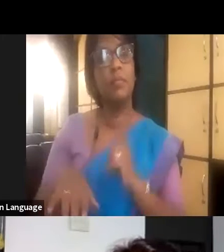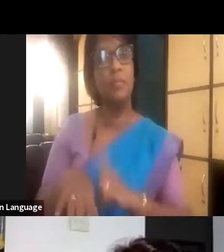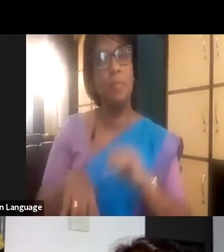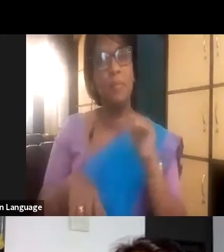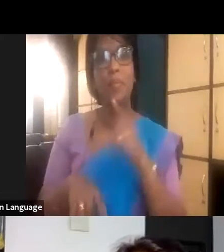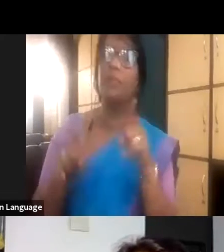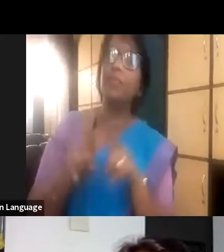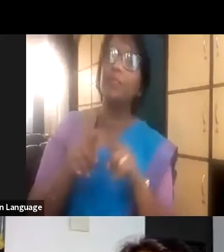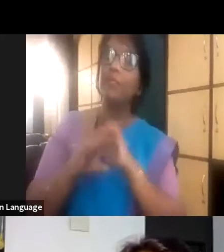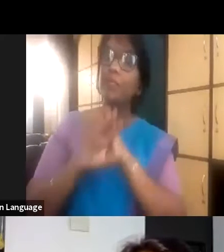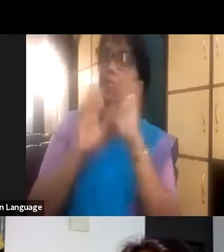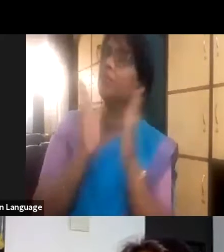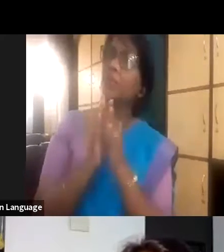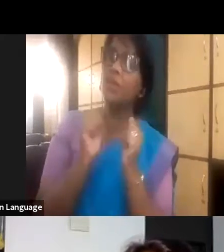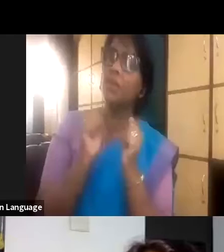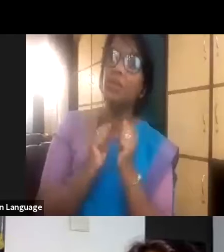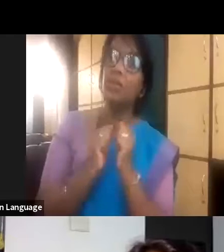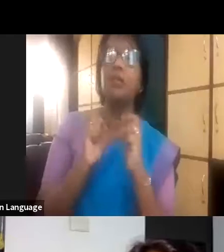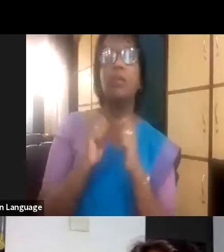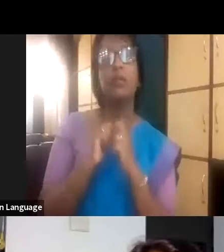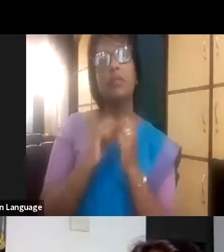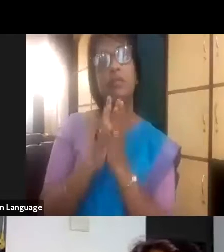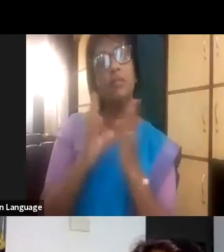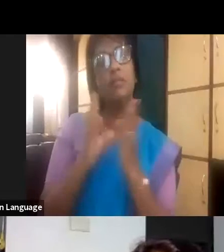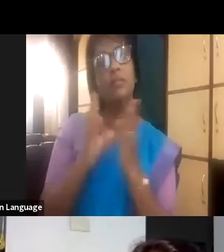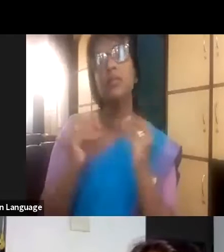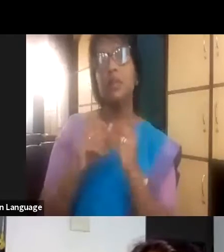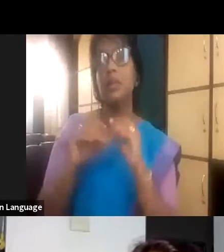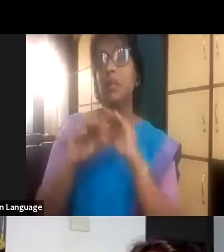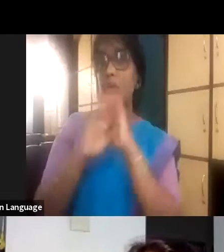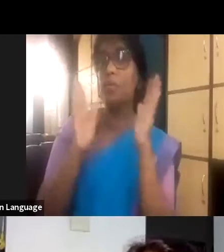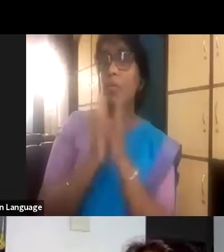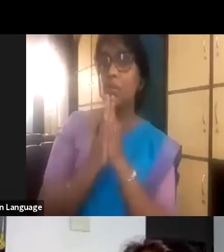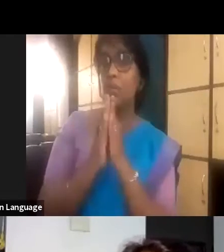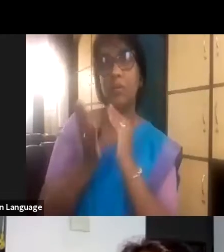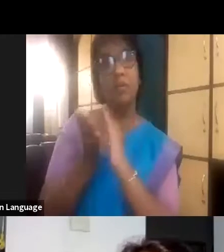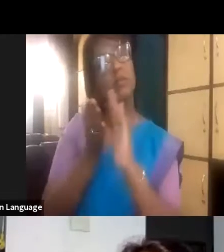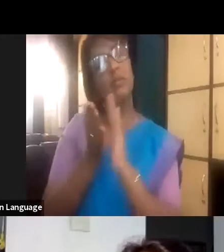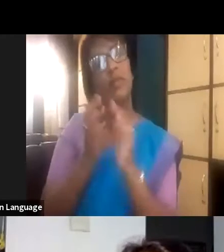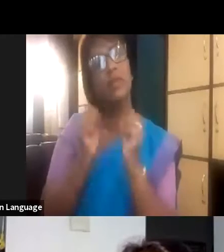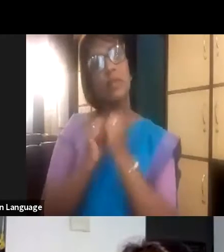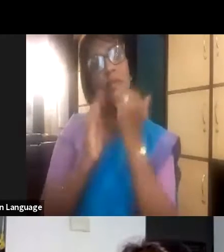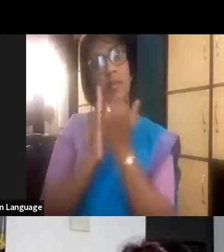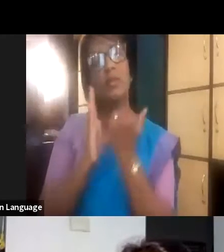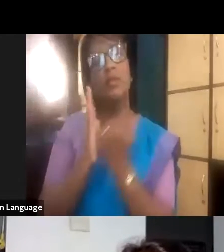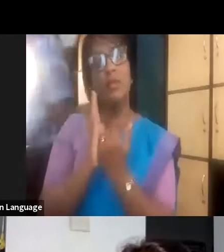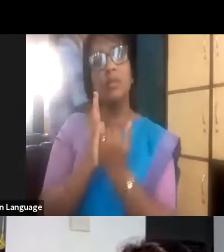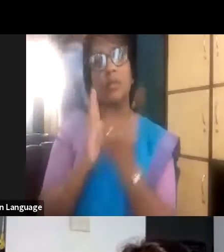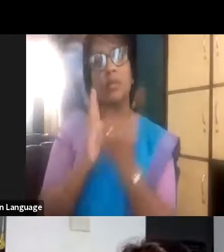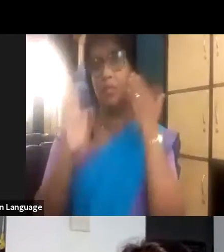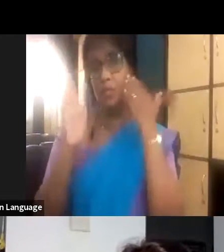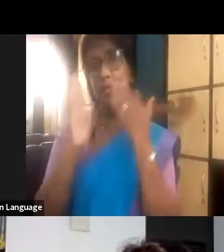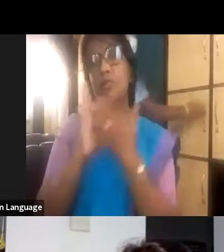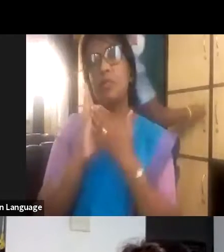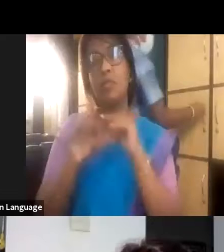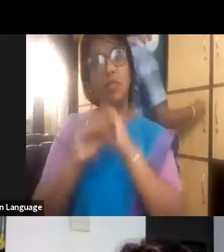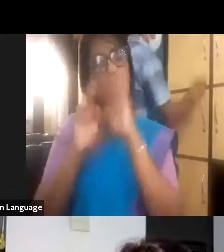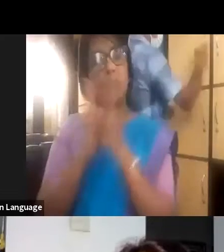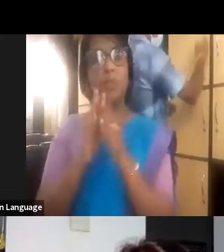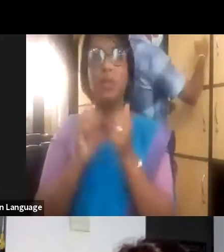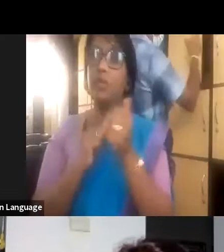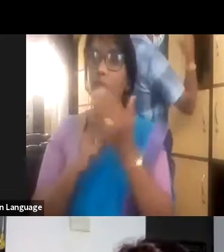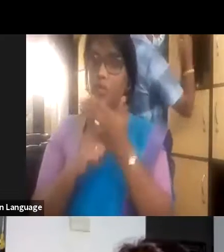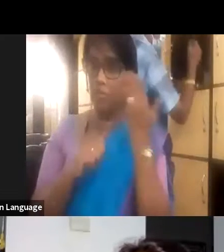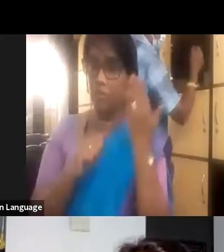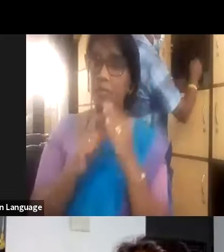entire supply chain has to come together in order to actually make this work. Now, if you look at an apparel perspective, this is a